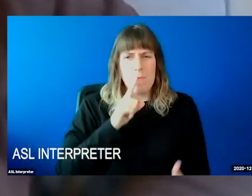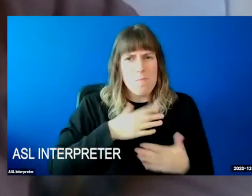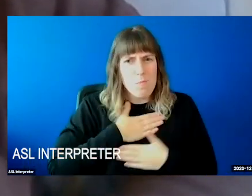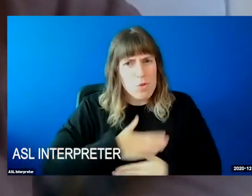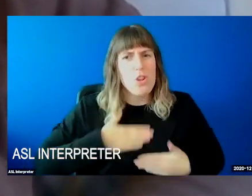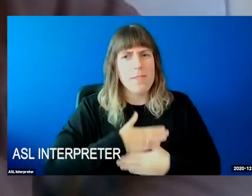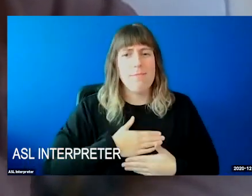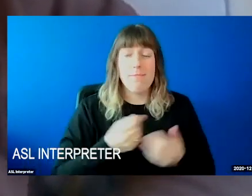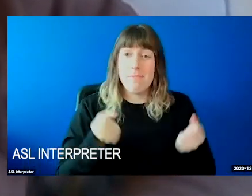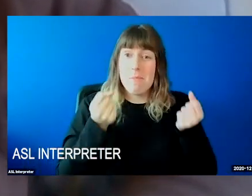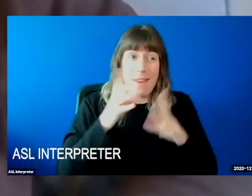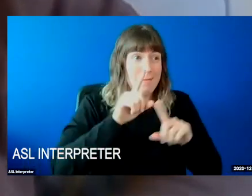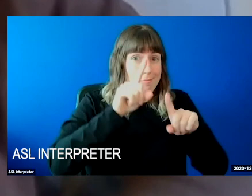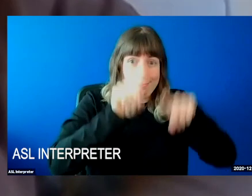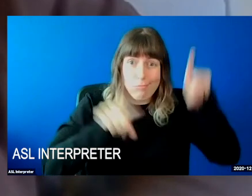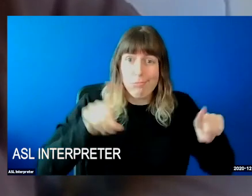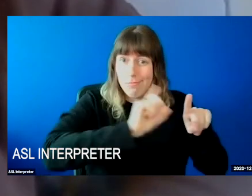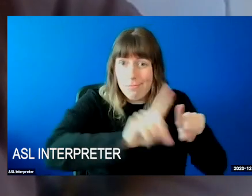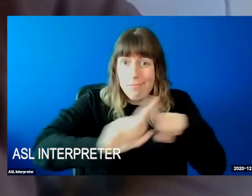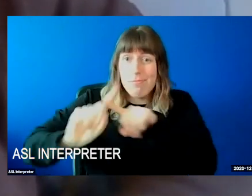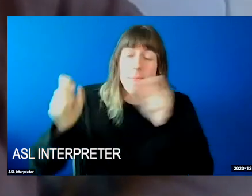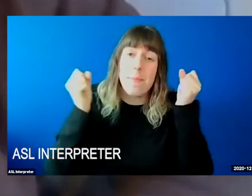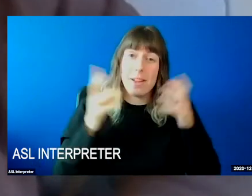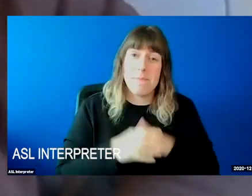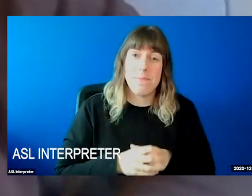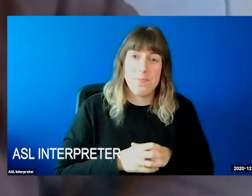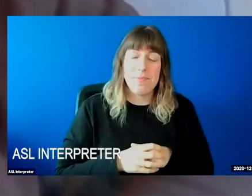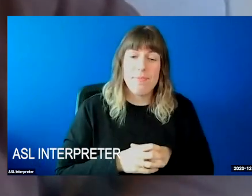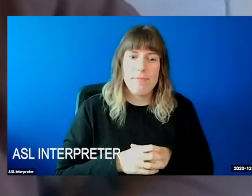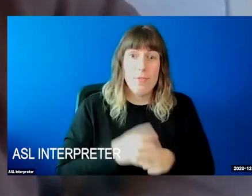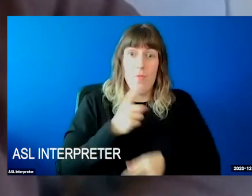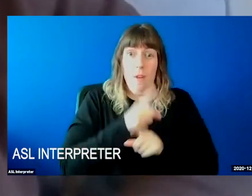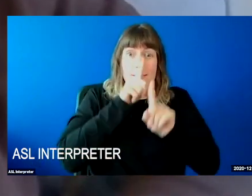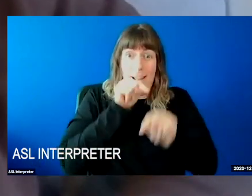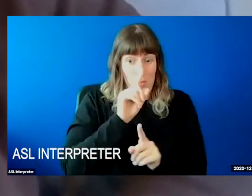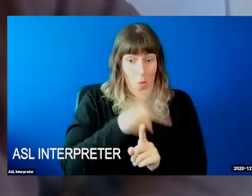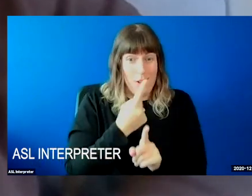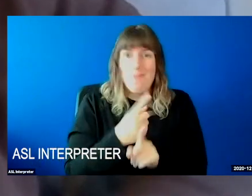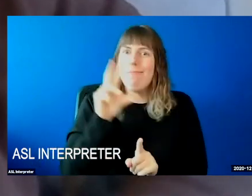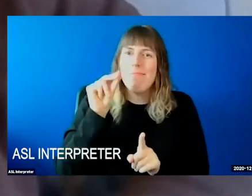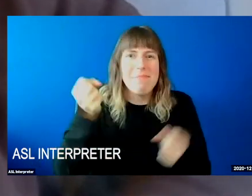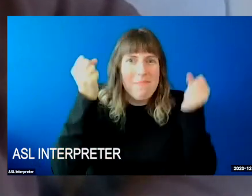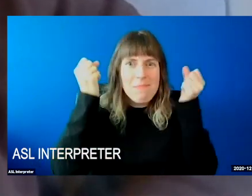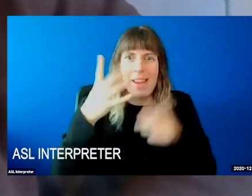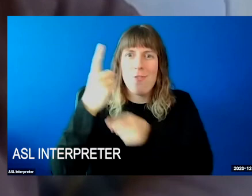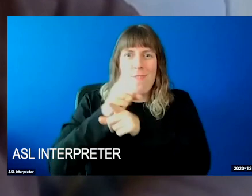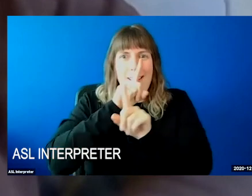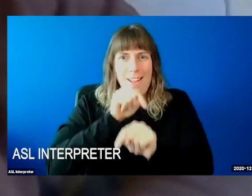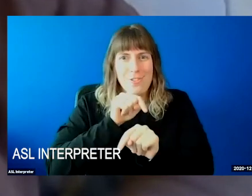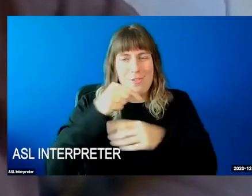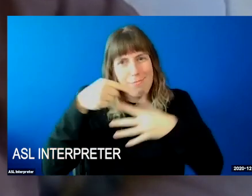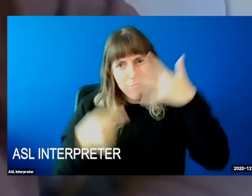I really appreciated the fact today that there are so many differences and that there are so many right